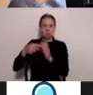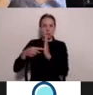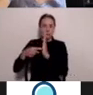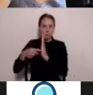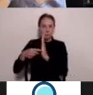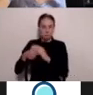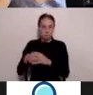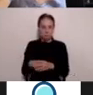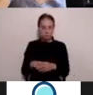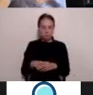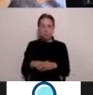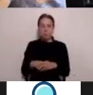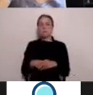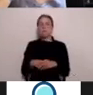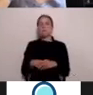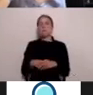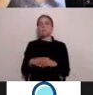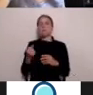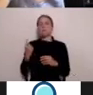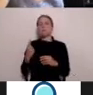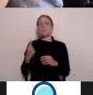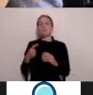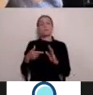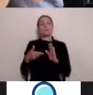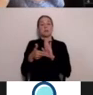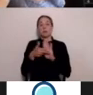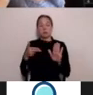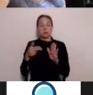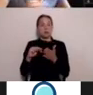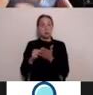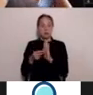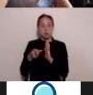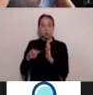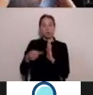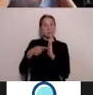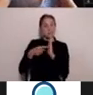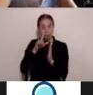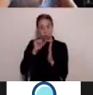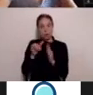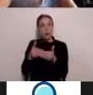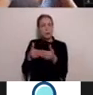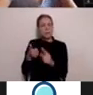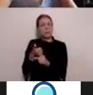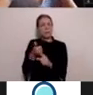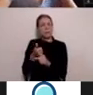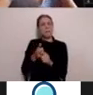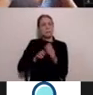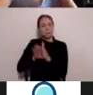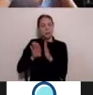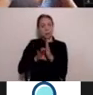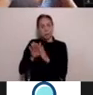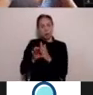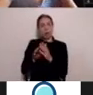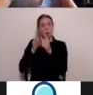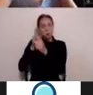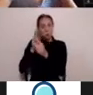of a baby who is not meeting developmental milestones. And what we're seeing is a trend of decreased